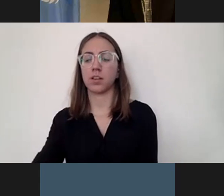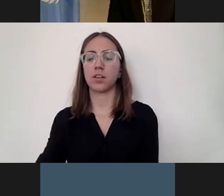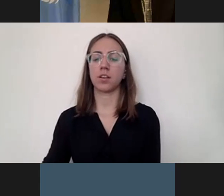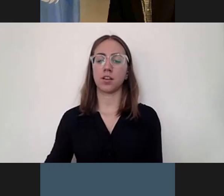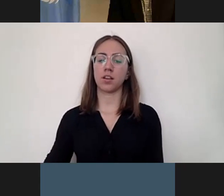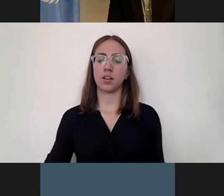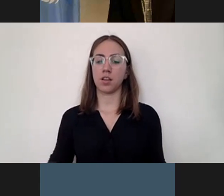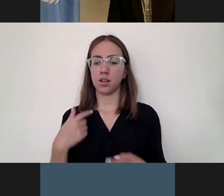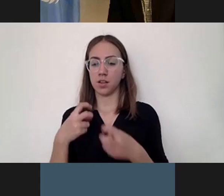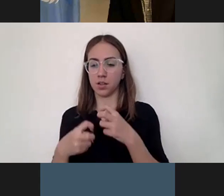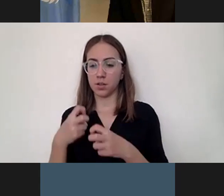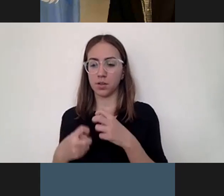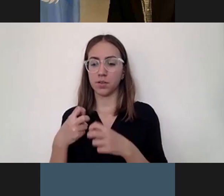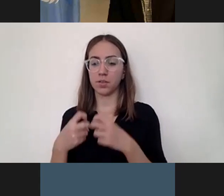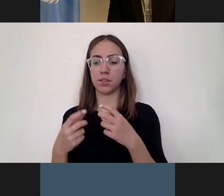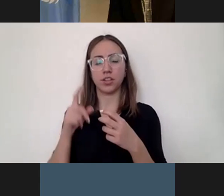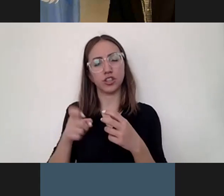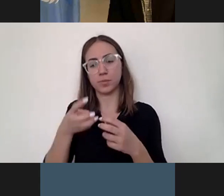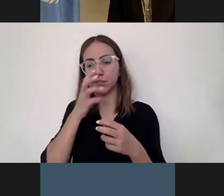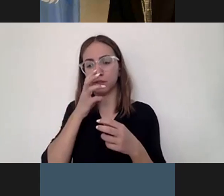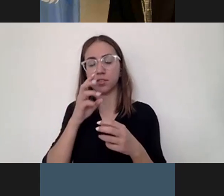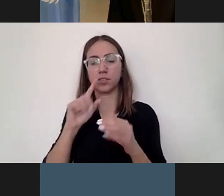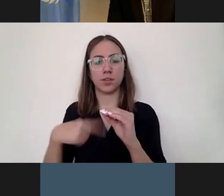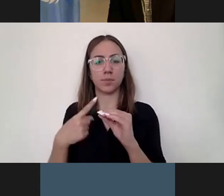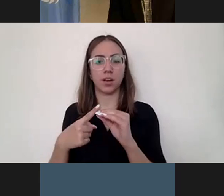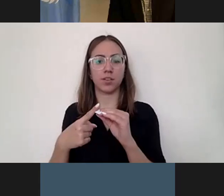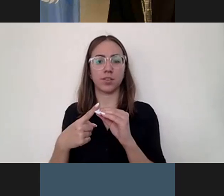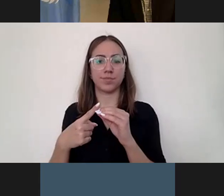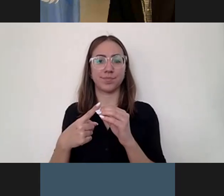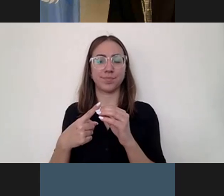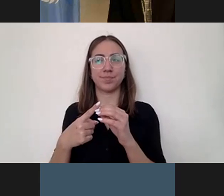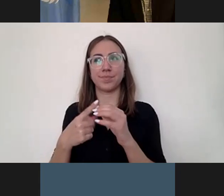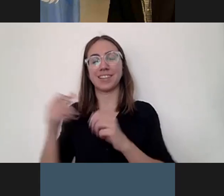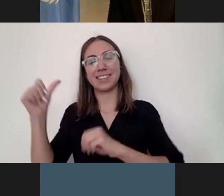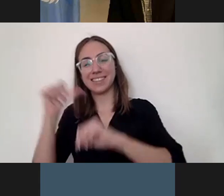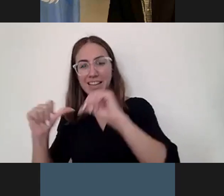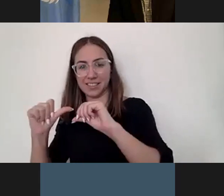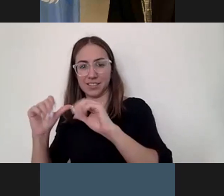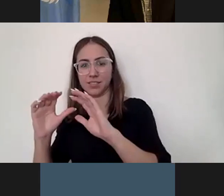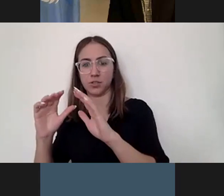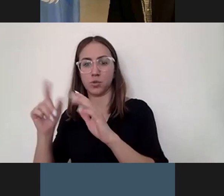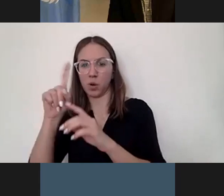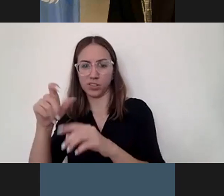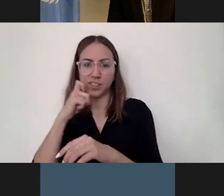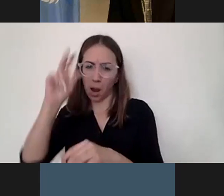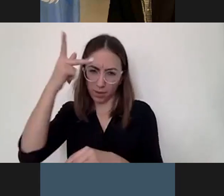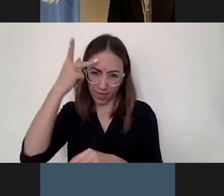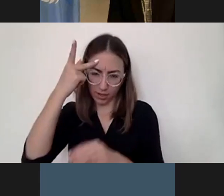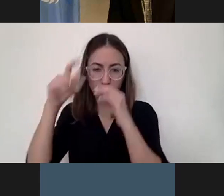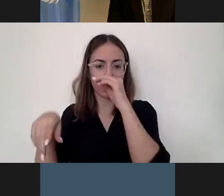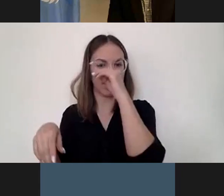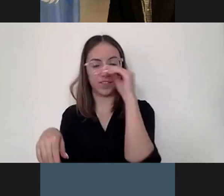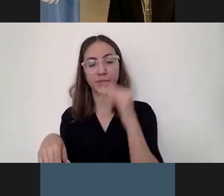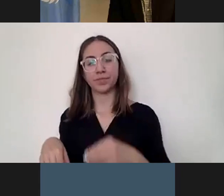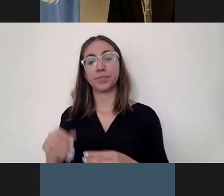hinted before about politics. This should strictly be, what you're asking is strictly a scientific question, not a political question, right? So there's certain things you